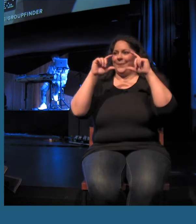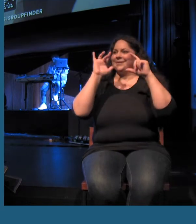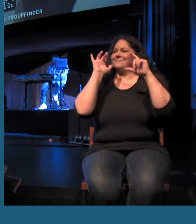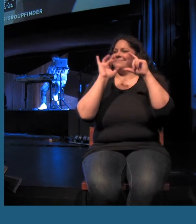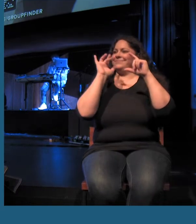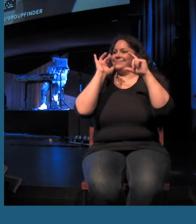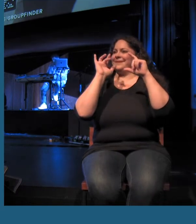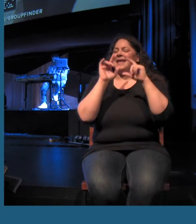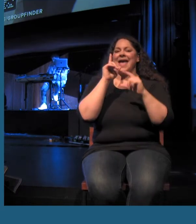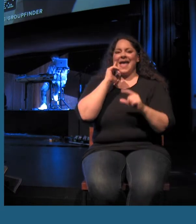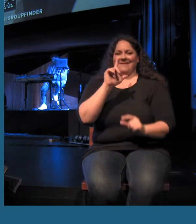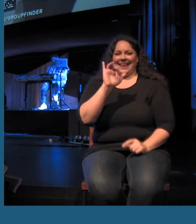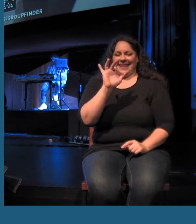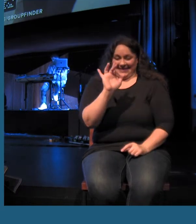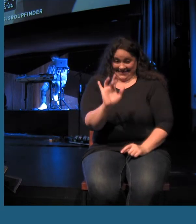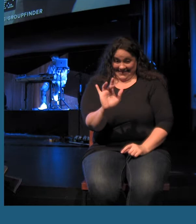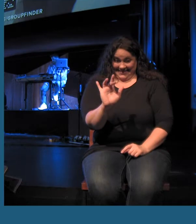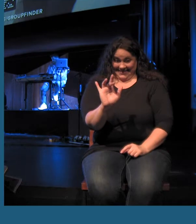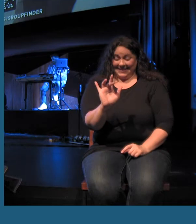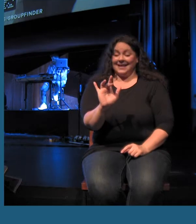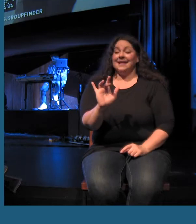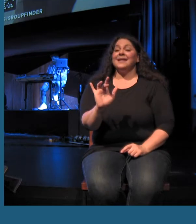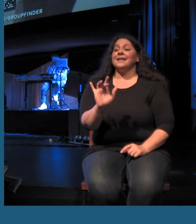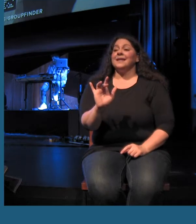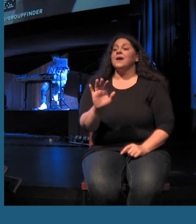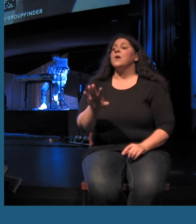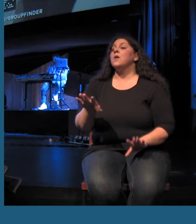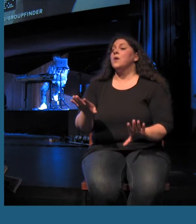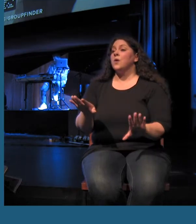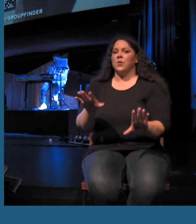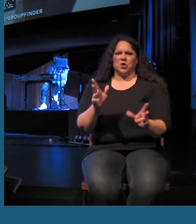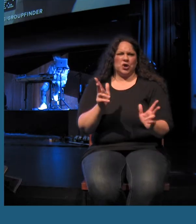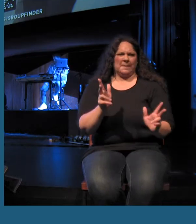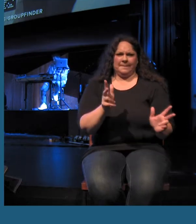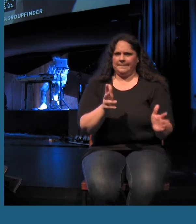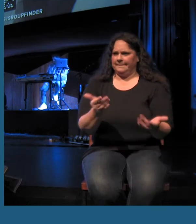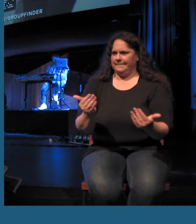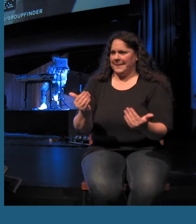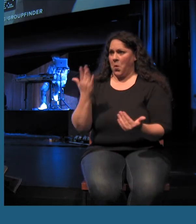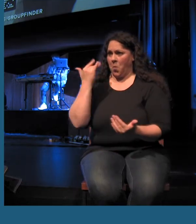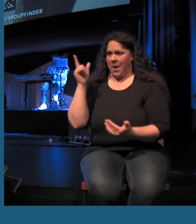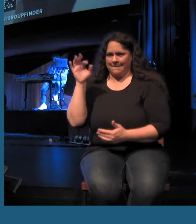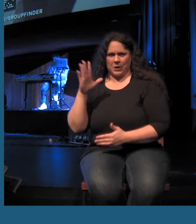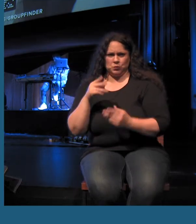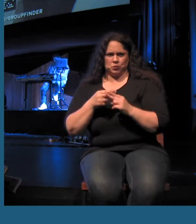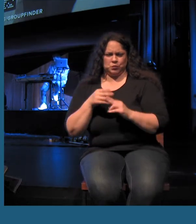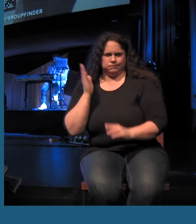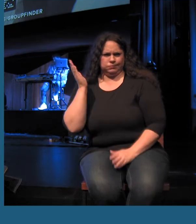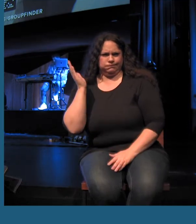you will see a link pop up. With that, try to do it very quickly because Pastor's going to preach, and, we don't want to interrupt too